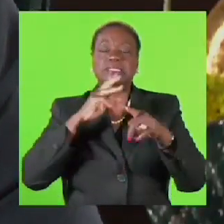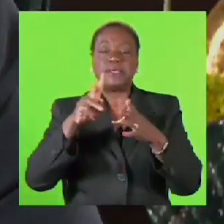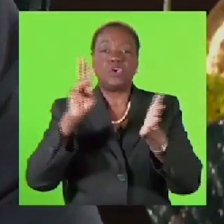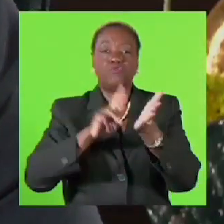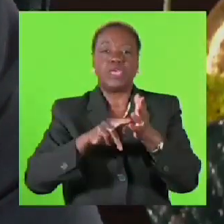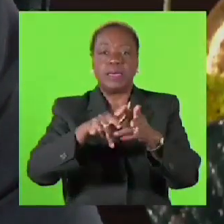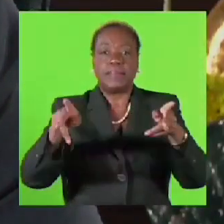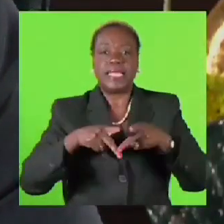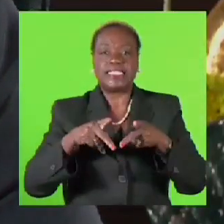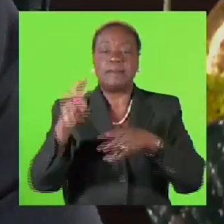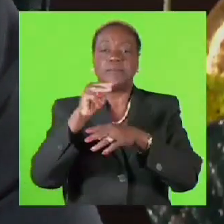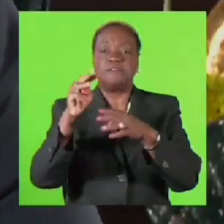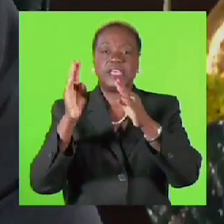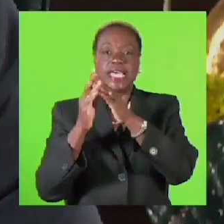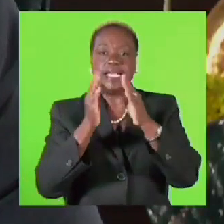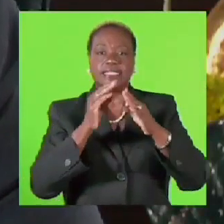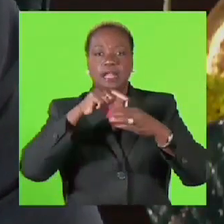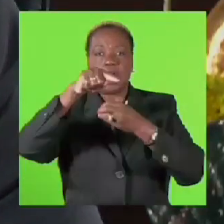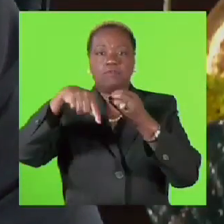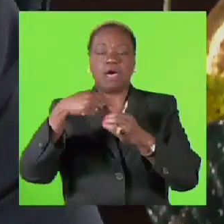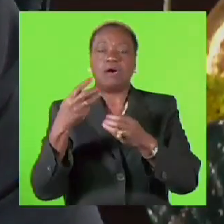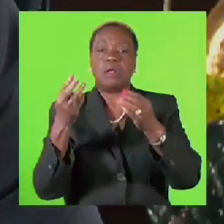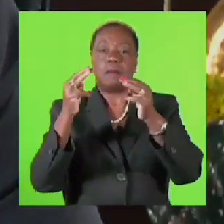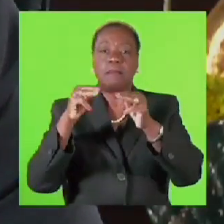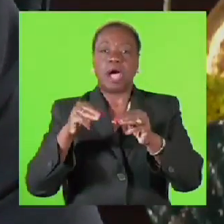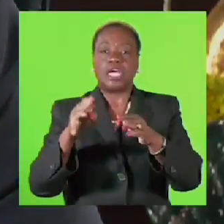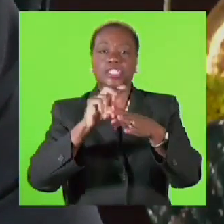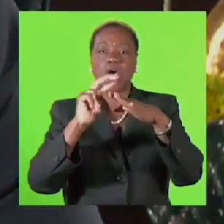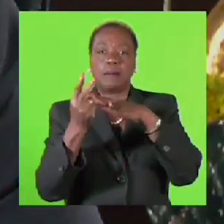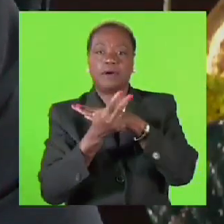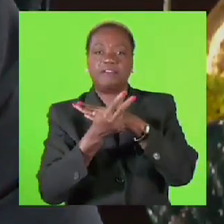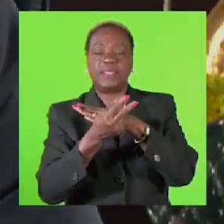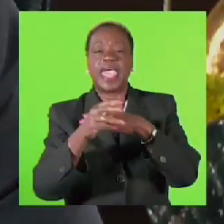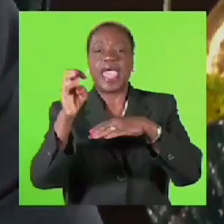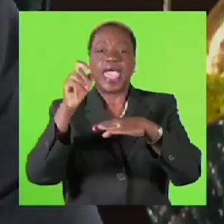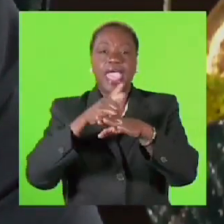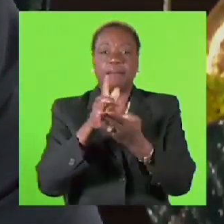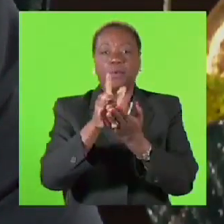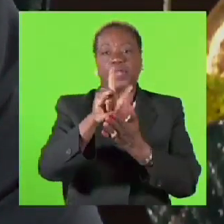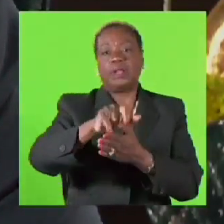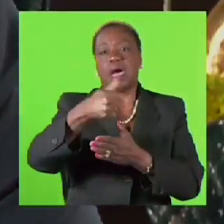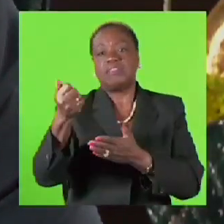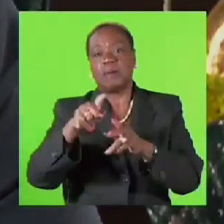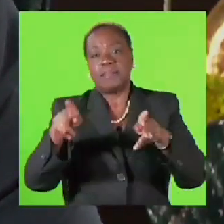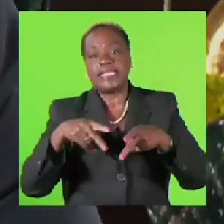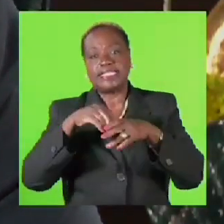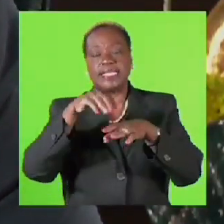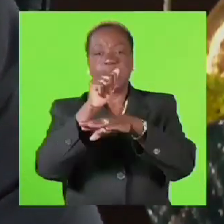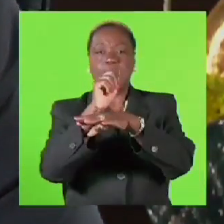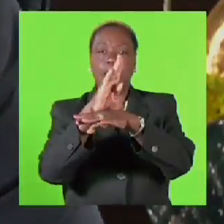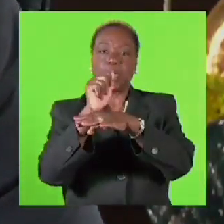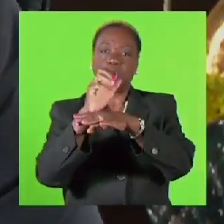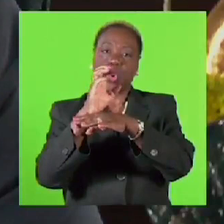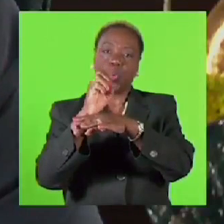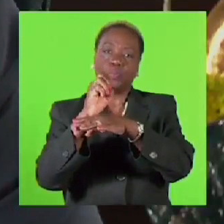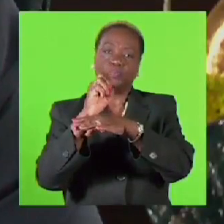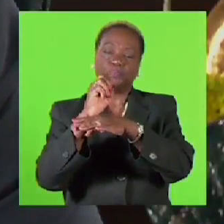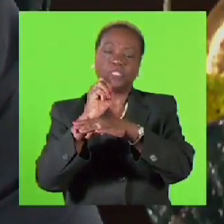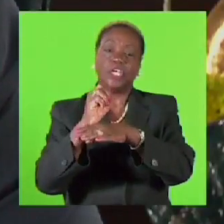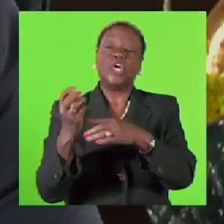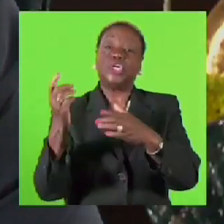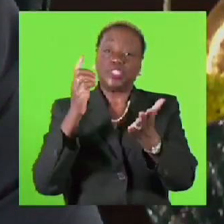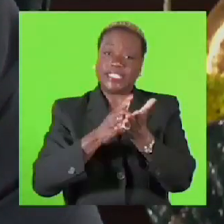Murphytown around Marsh Harbor, out to the airport and elsewhere in Abaco. To